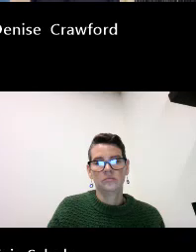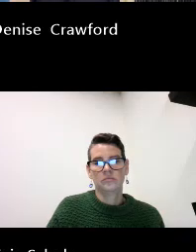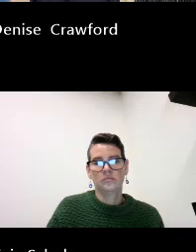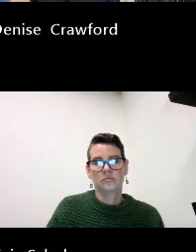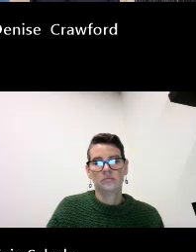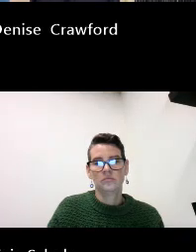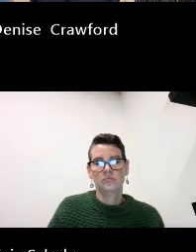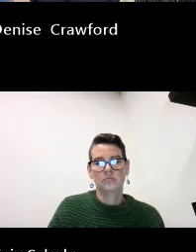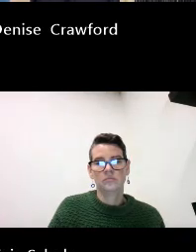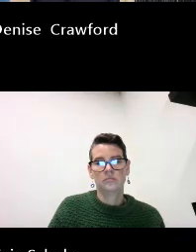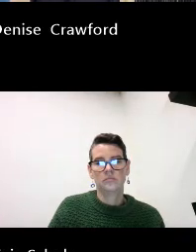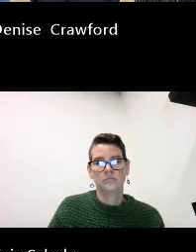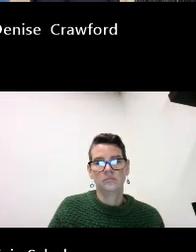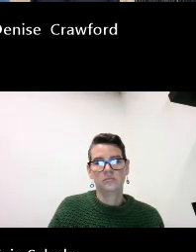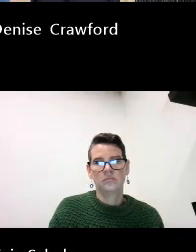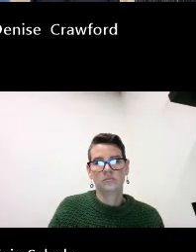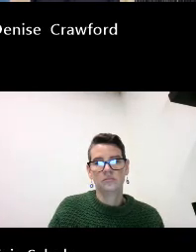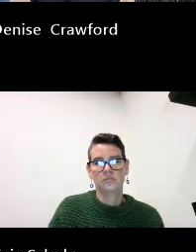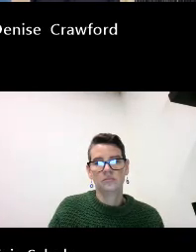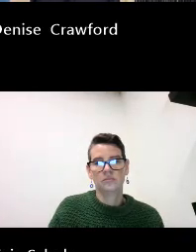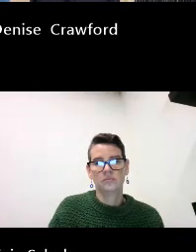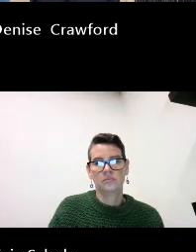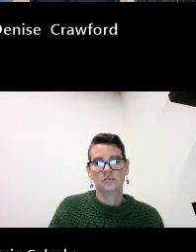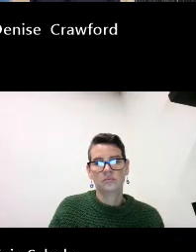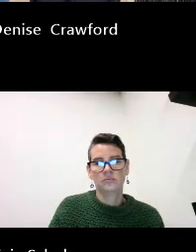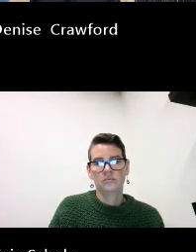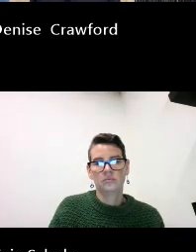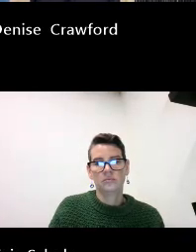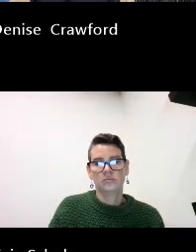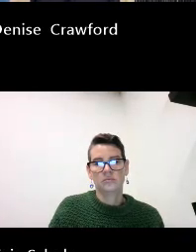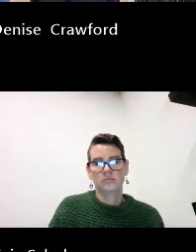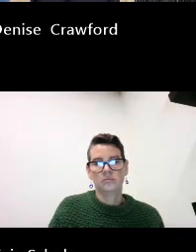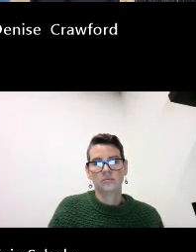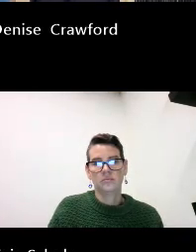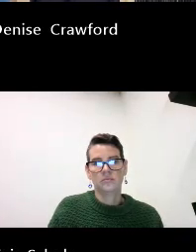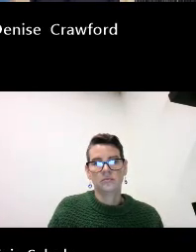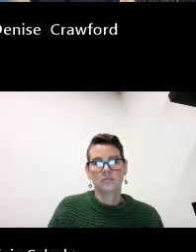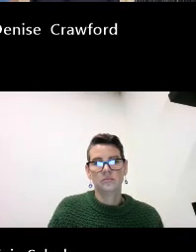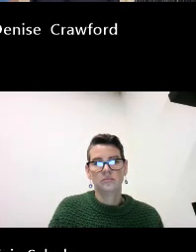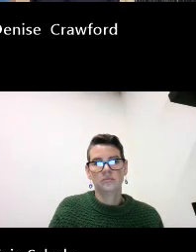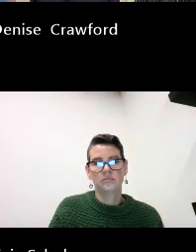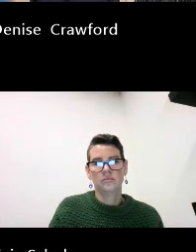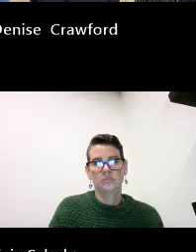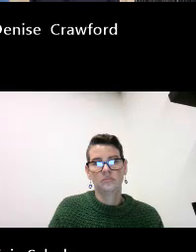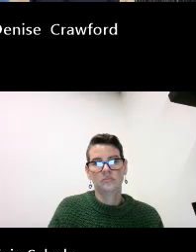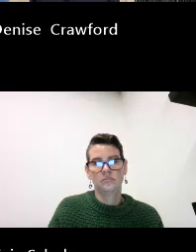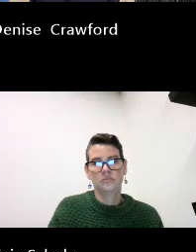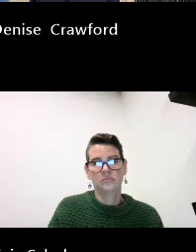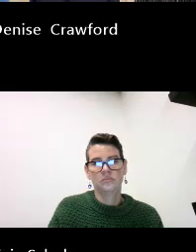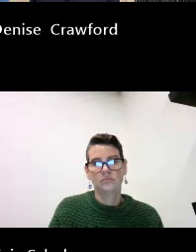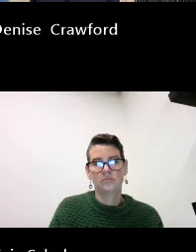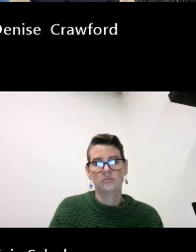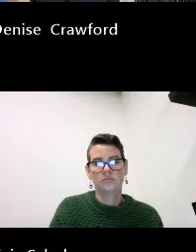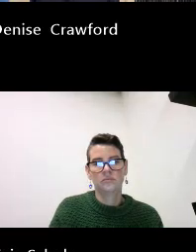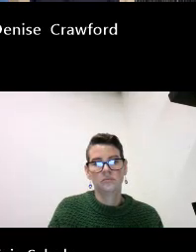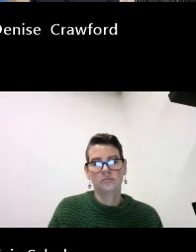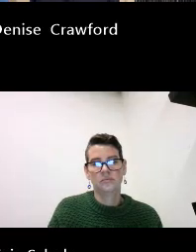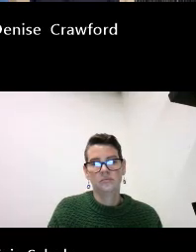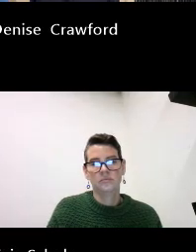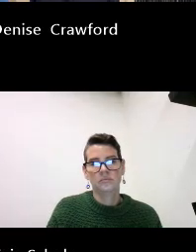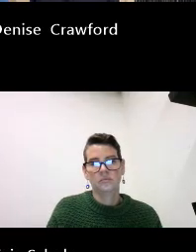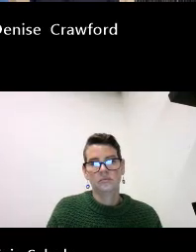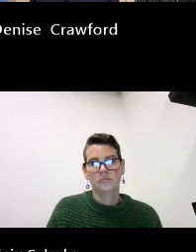while, so it feels new to a lot of people. So specifically, the breakdown of those units and how we bill them. Are there